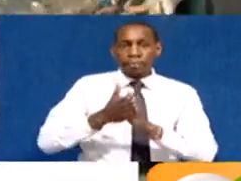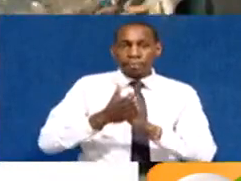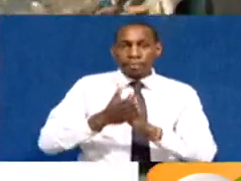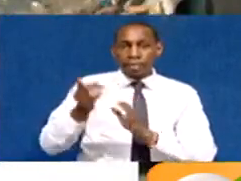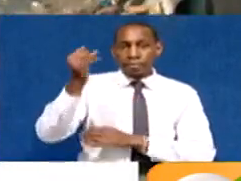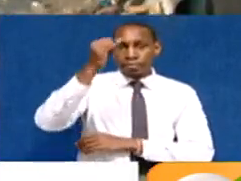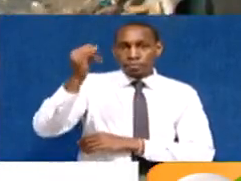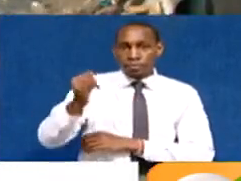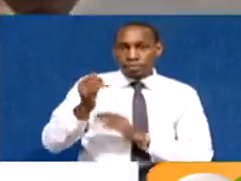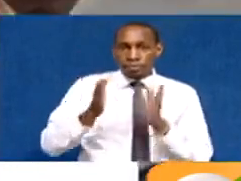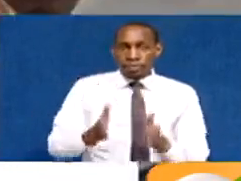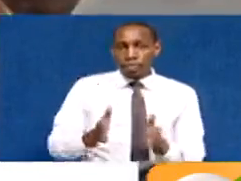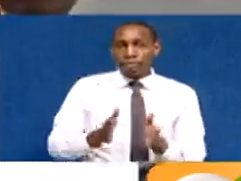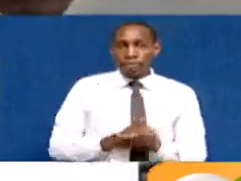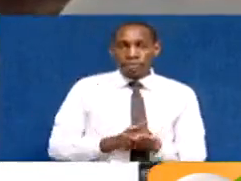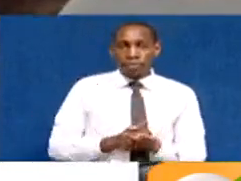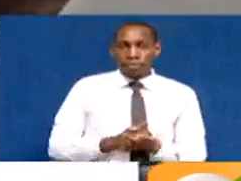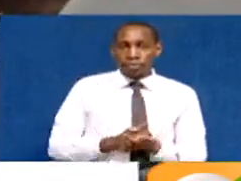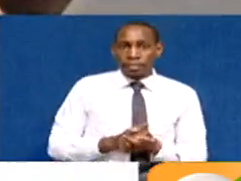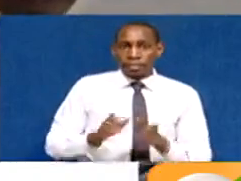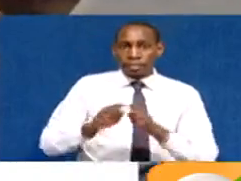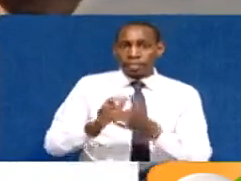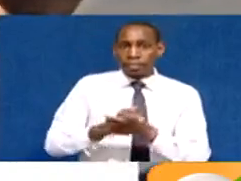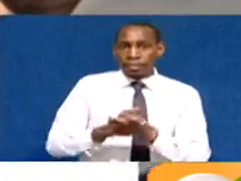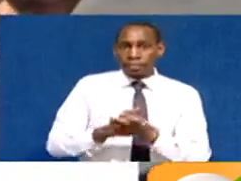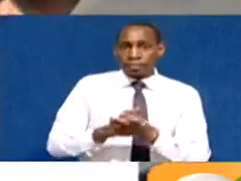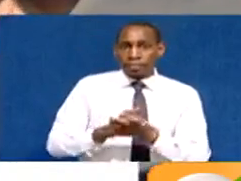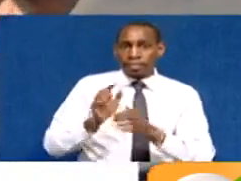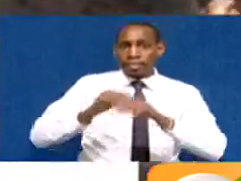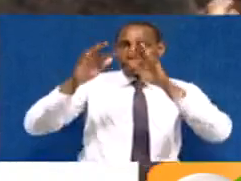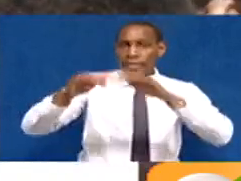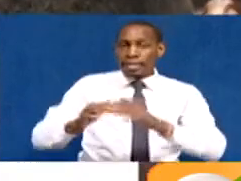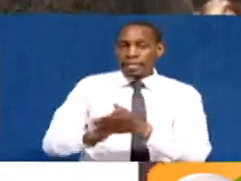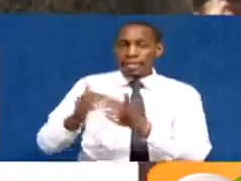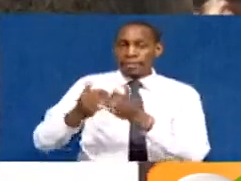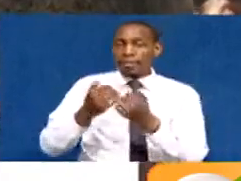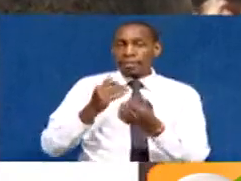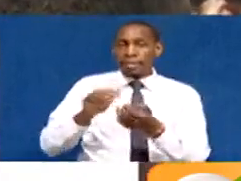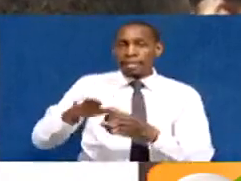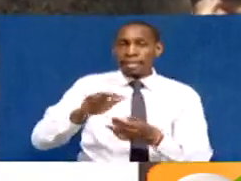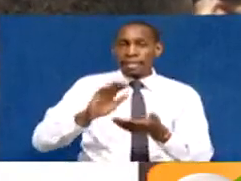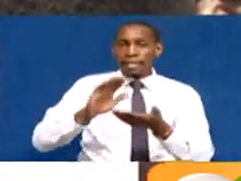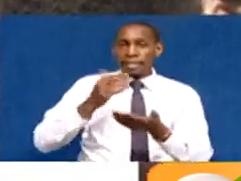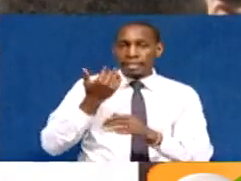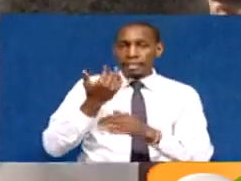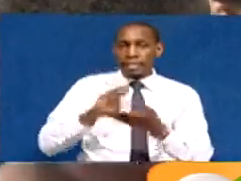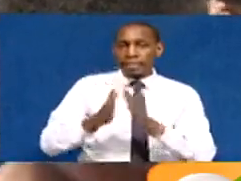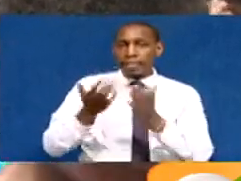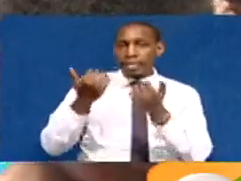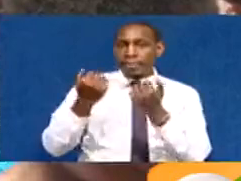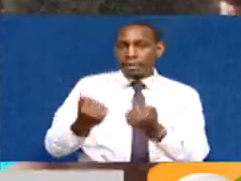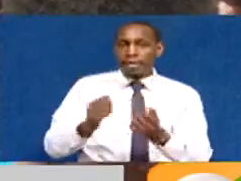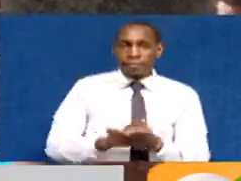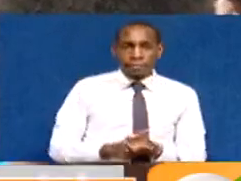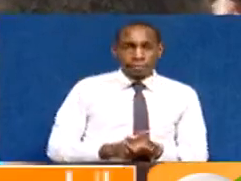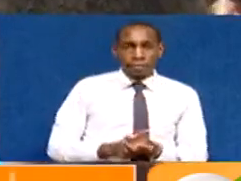architect. There is poor housing in slums, so even studying sometimes is hard when it's rained. So we had 20 people sitting